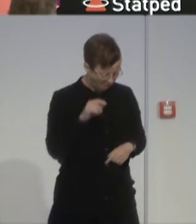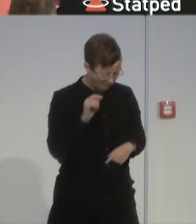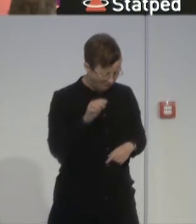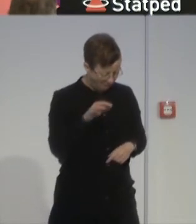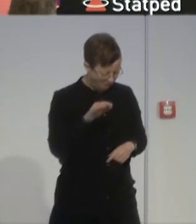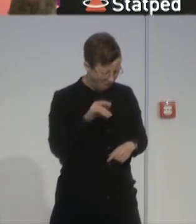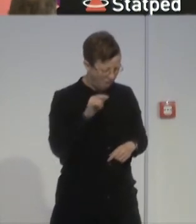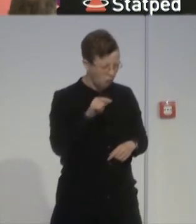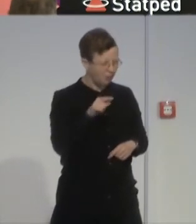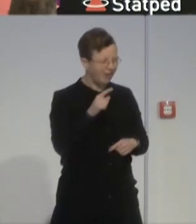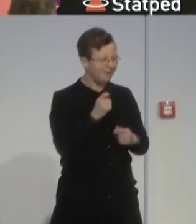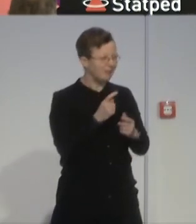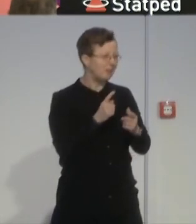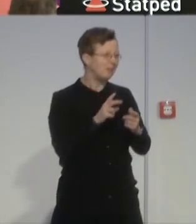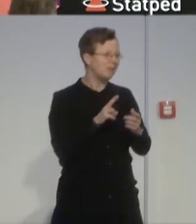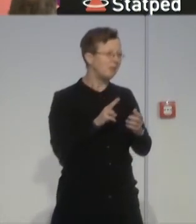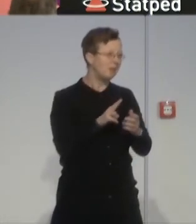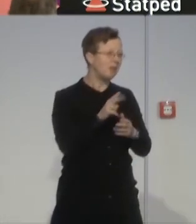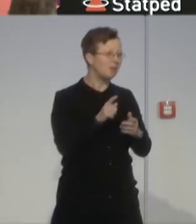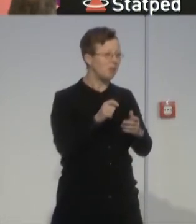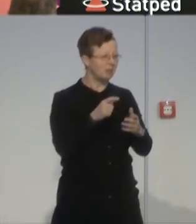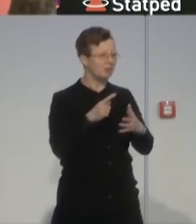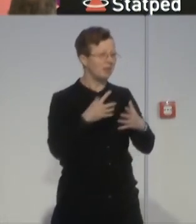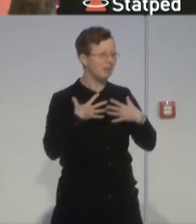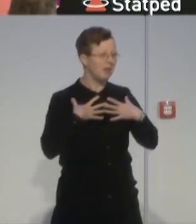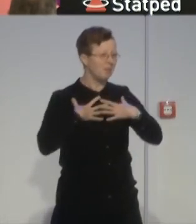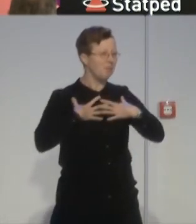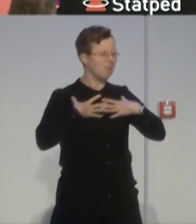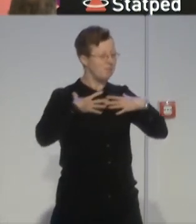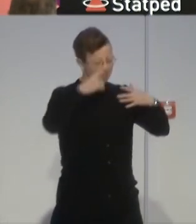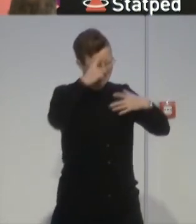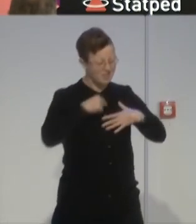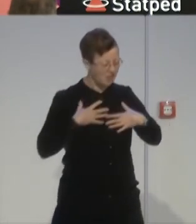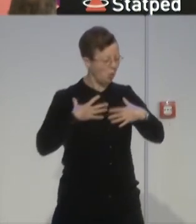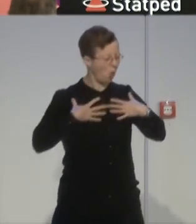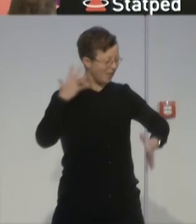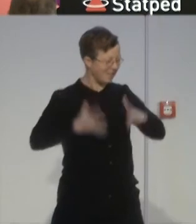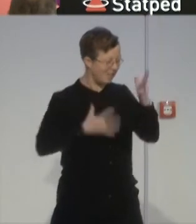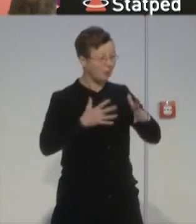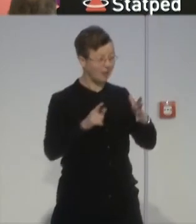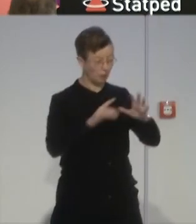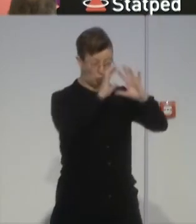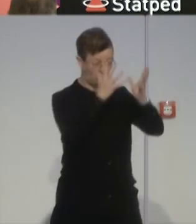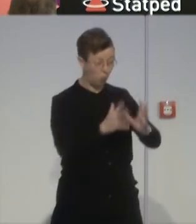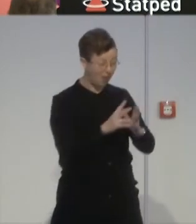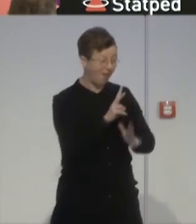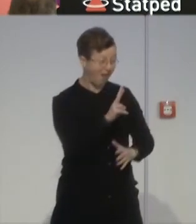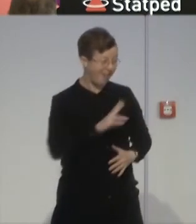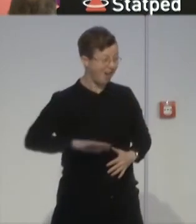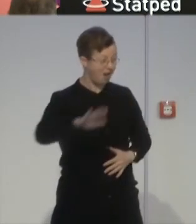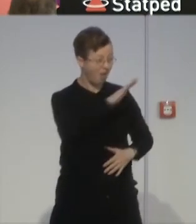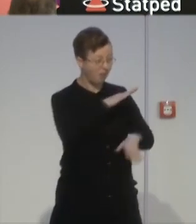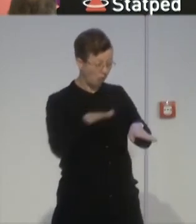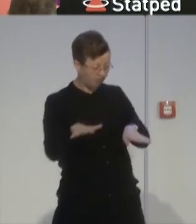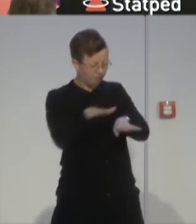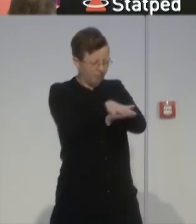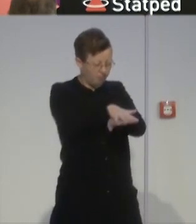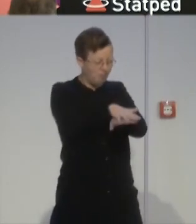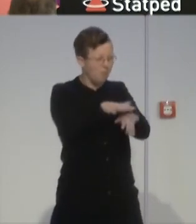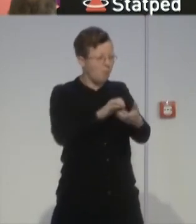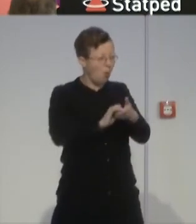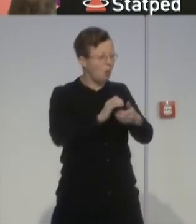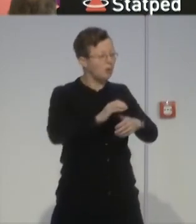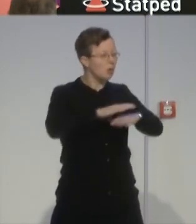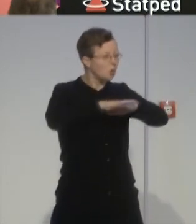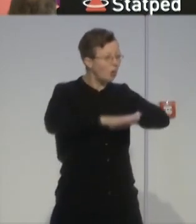These features are postures, movements, gestures. And the sculpture by Vigeland maps onto the stripped spatial